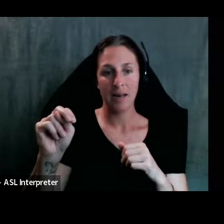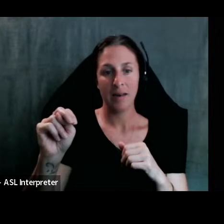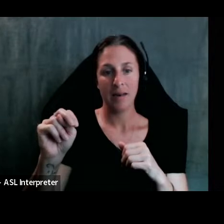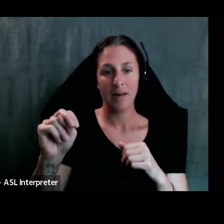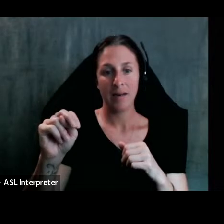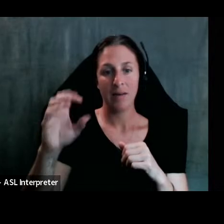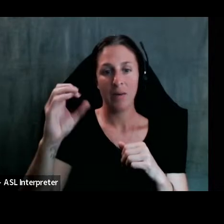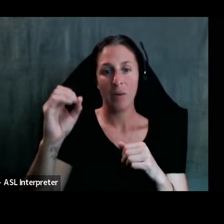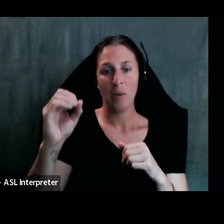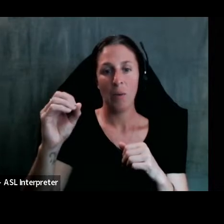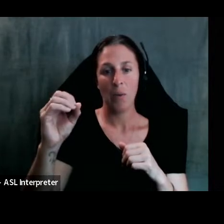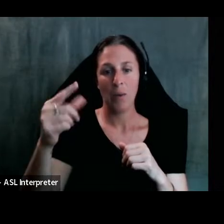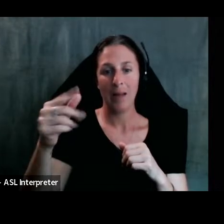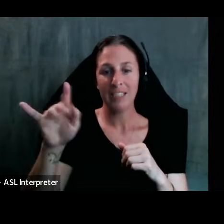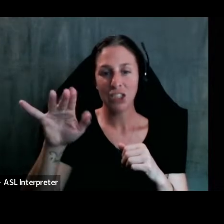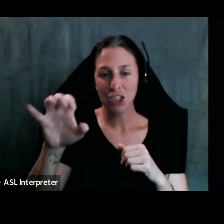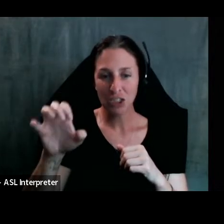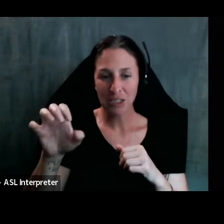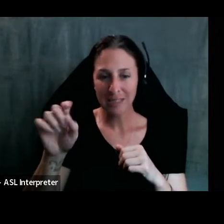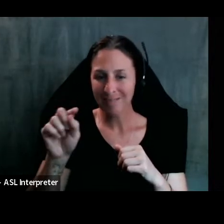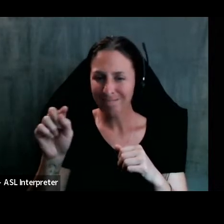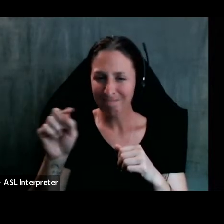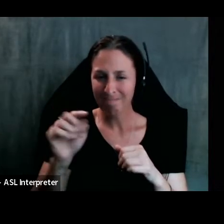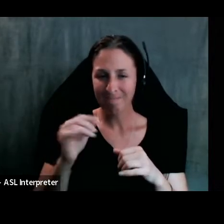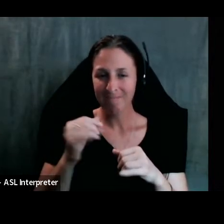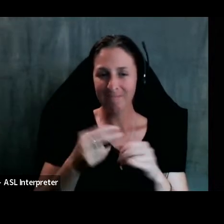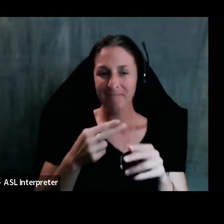Ogechi Ibianusi. Okay.